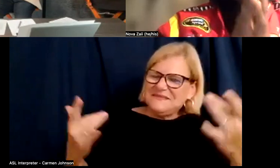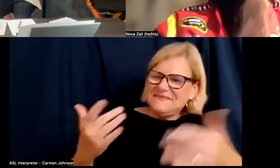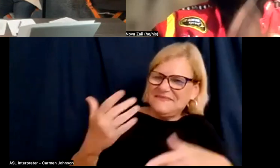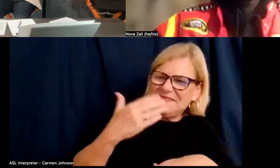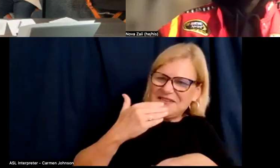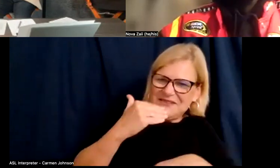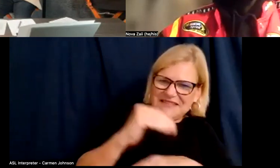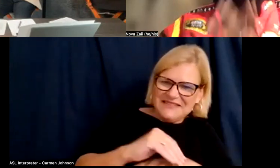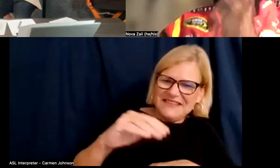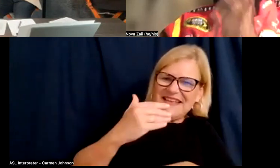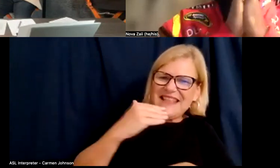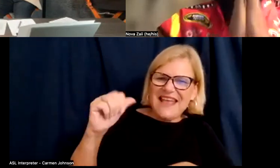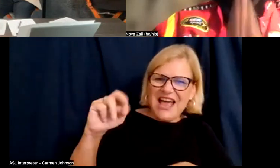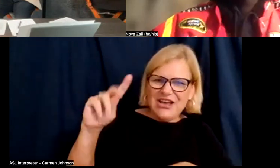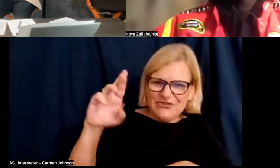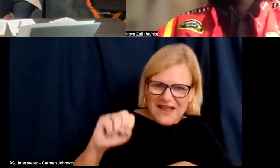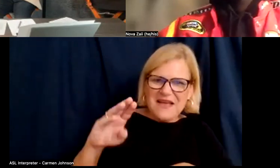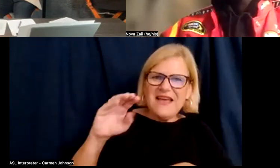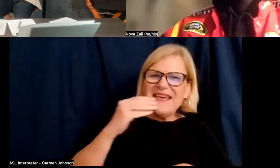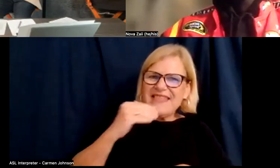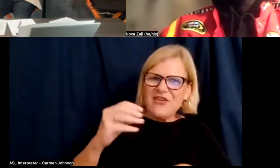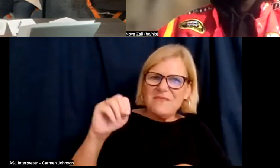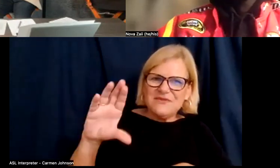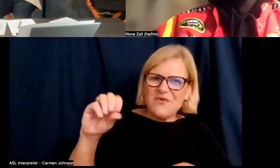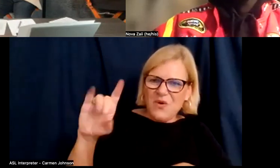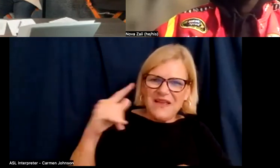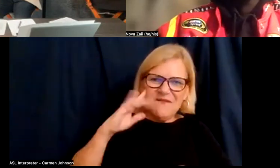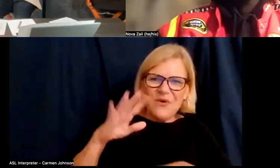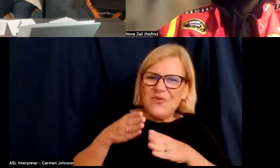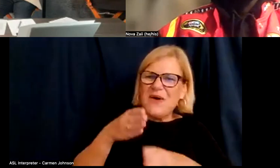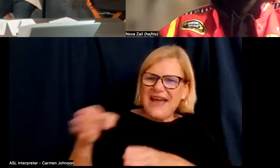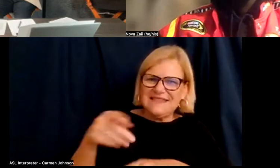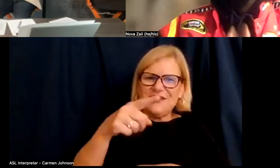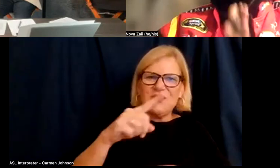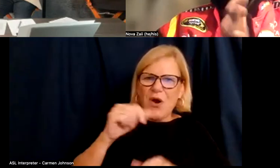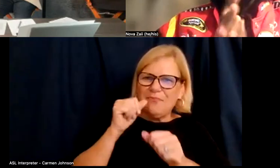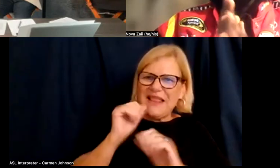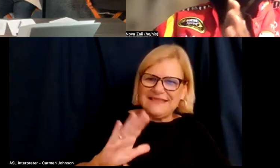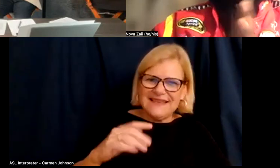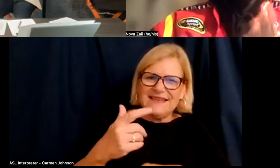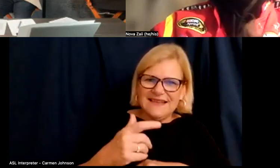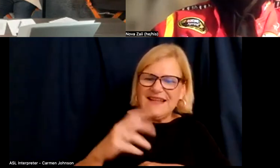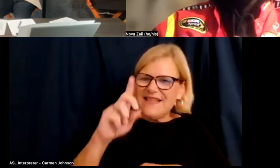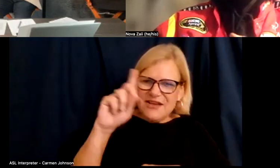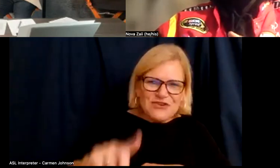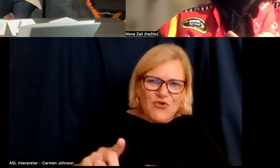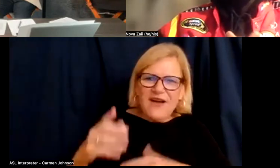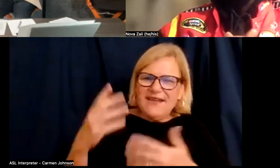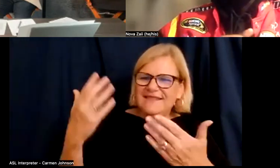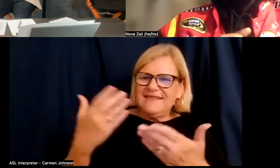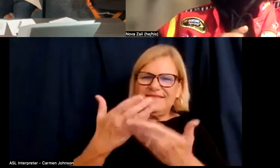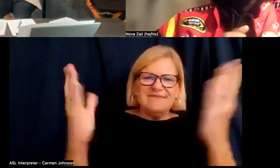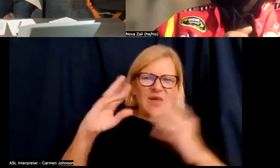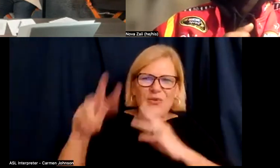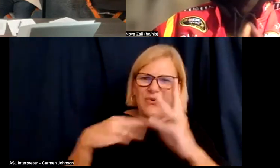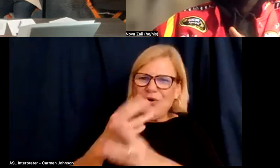Andre. And thank you, Mr. Coleman, for all the ways that you are blessing the Detroit scene and the world with your music